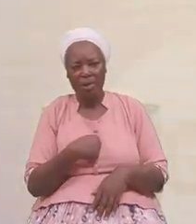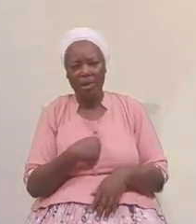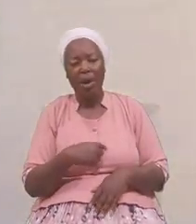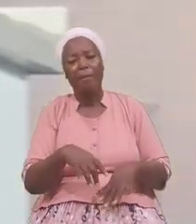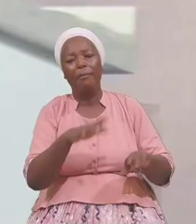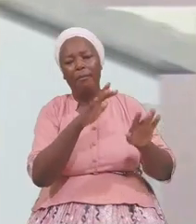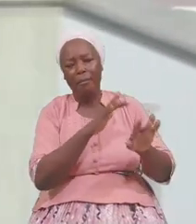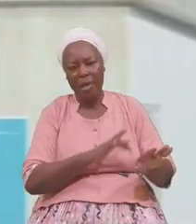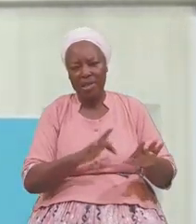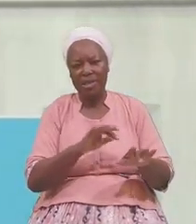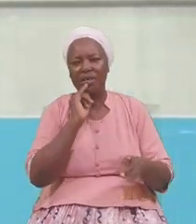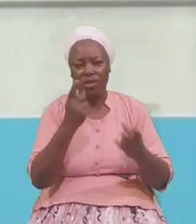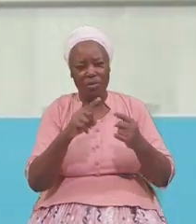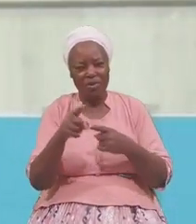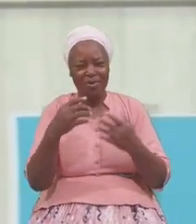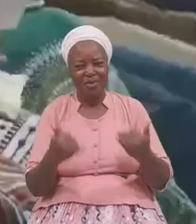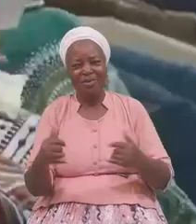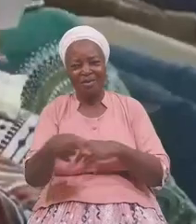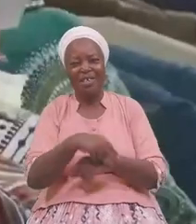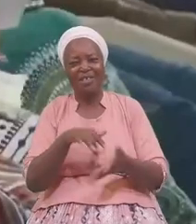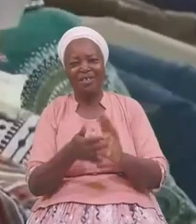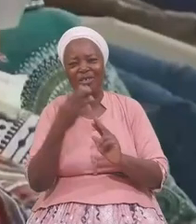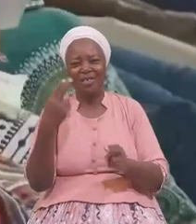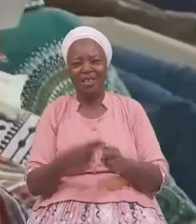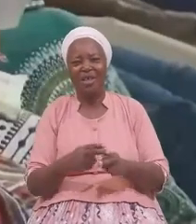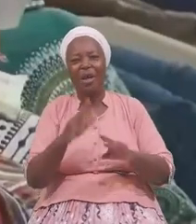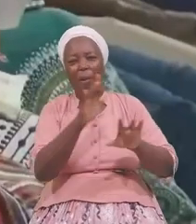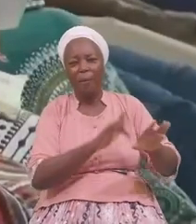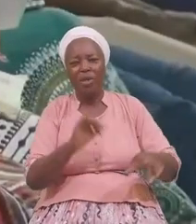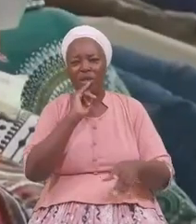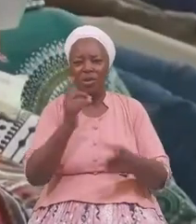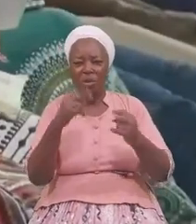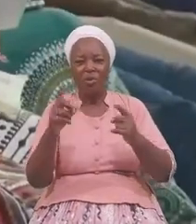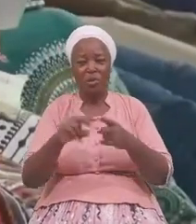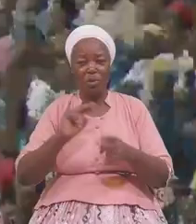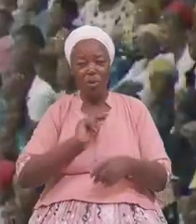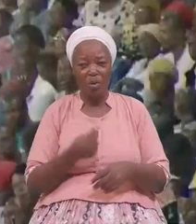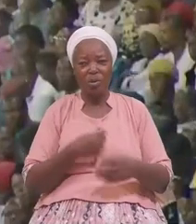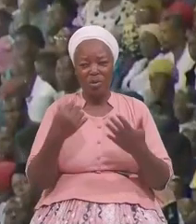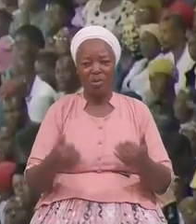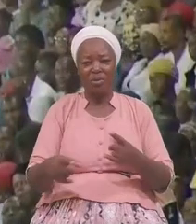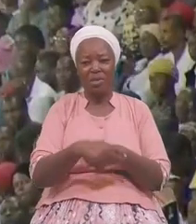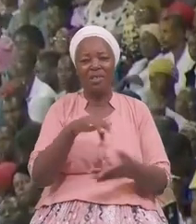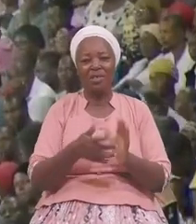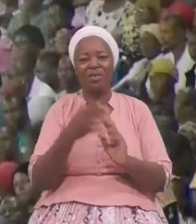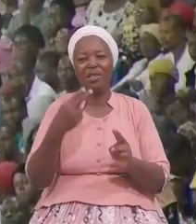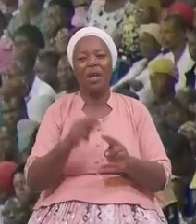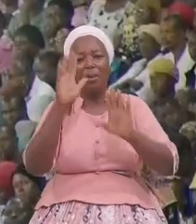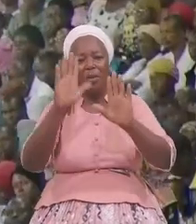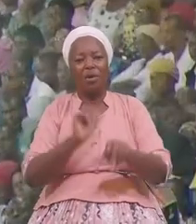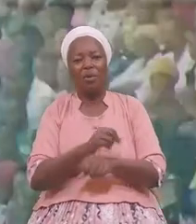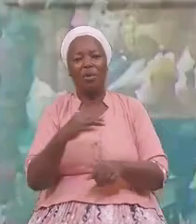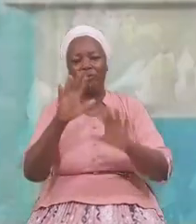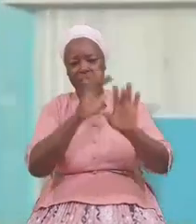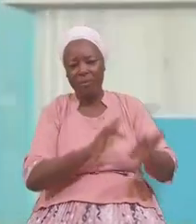Mercy, mercy is coming to you today. Mercy is coming to us today. Miracle of mercy